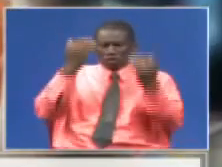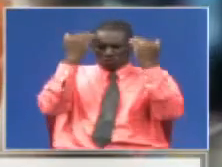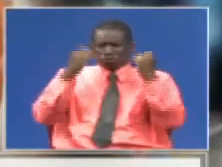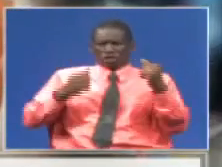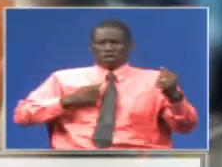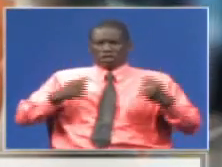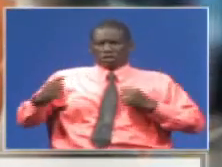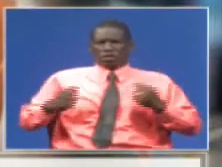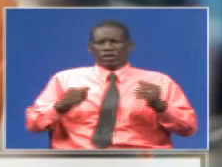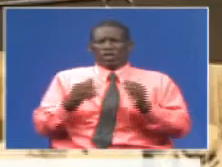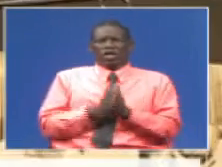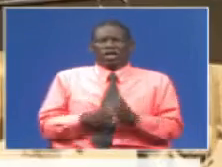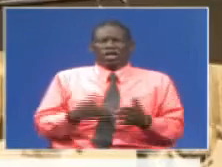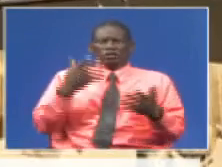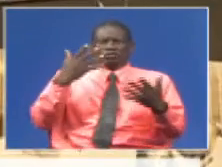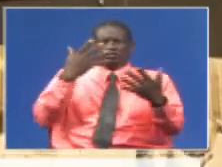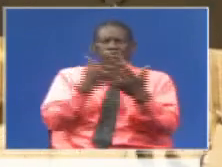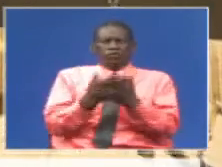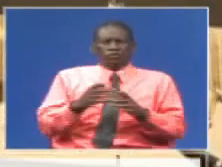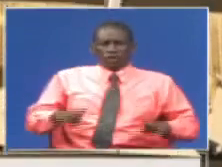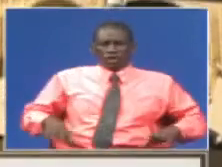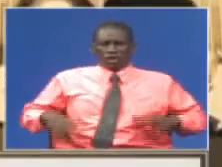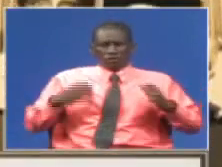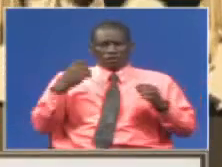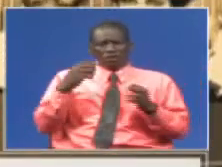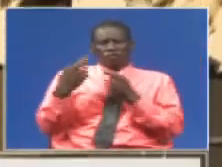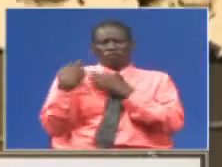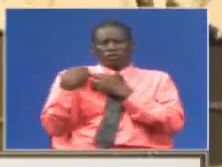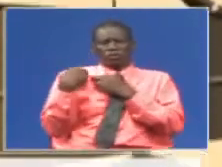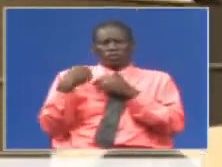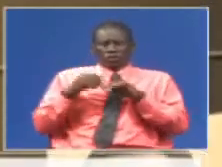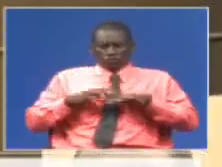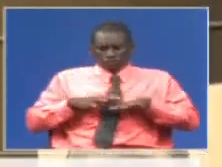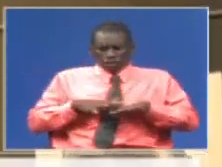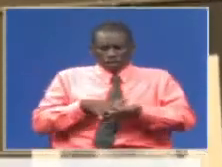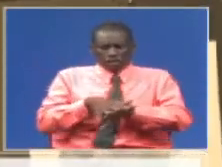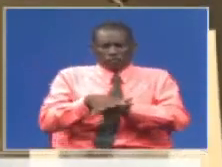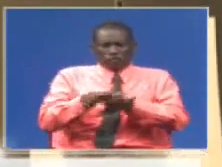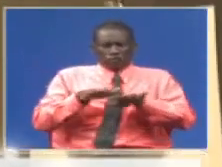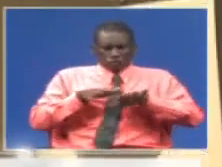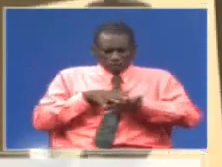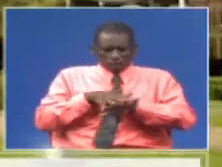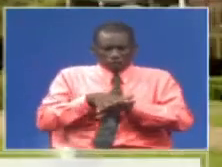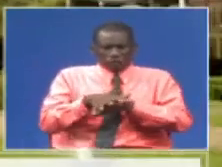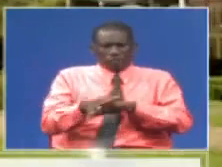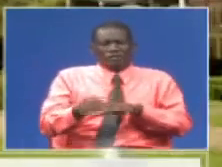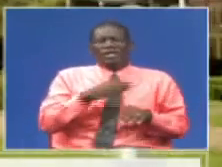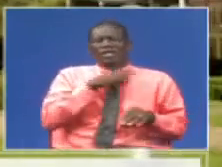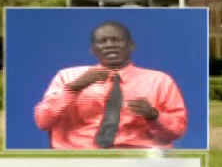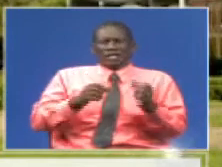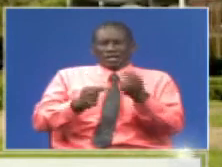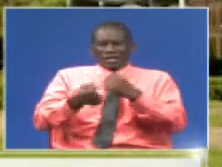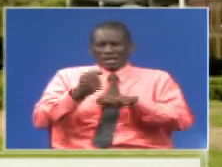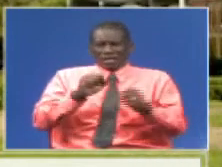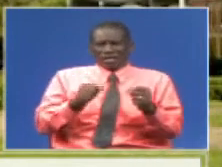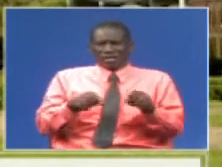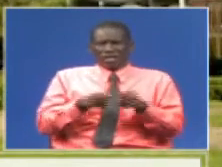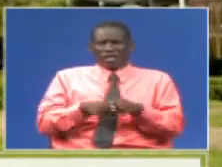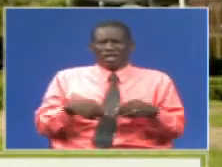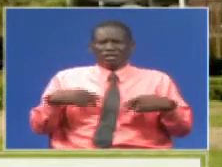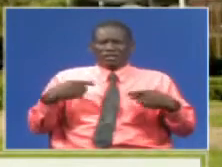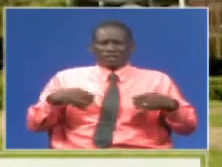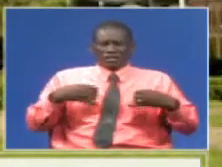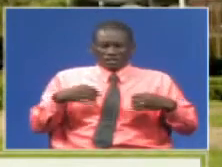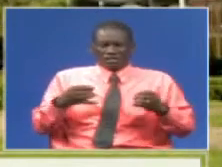Rwanda and sentenced to life imprisonment for her role in inciting genocidal acts. As it picks up its pieces from a